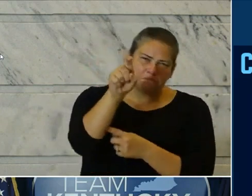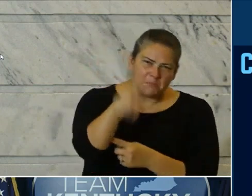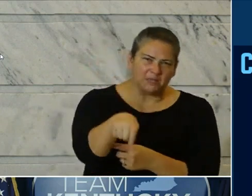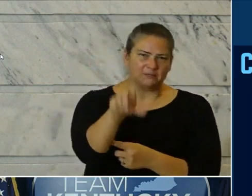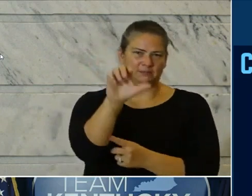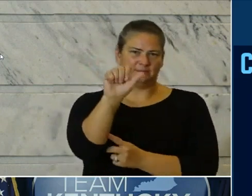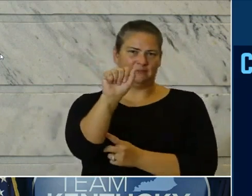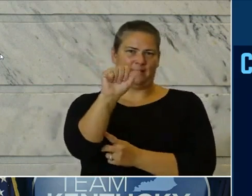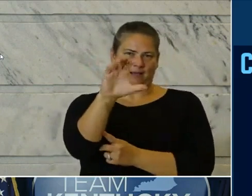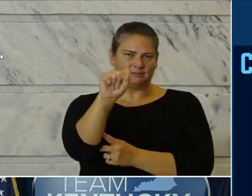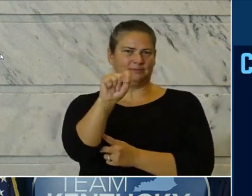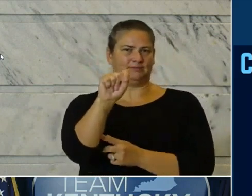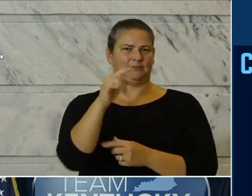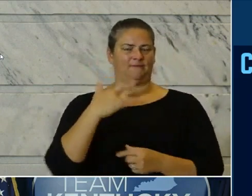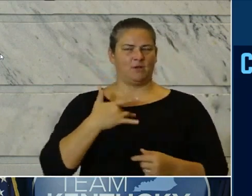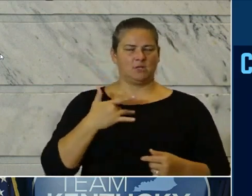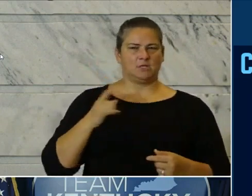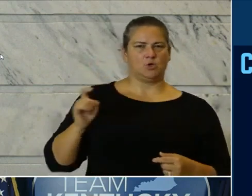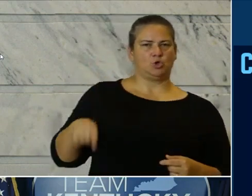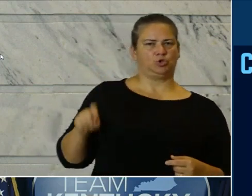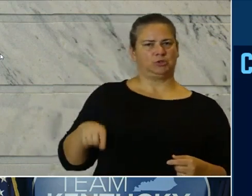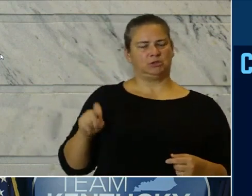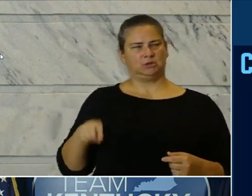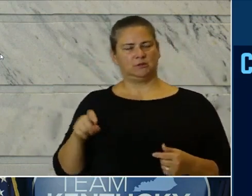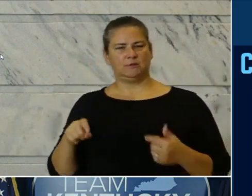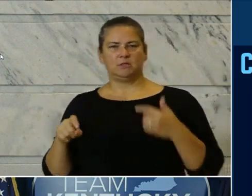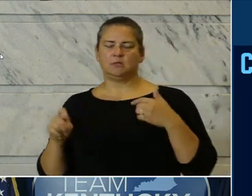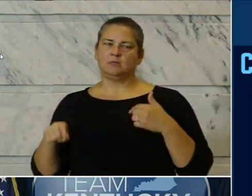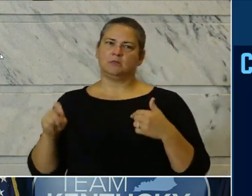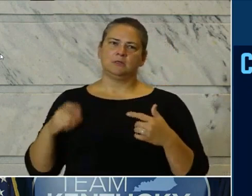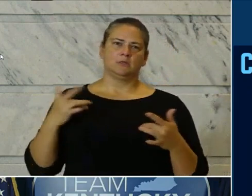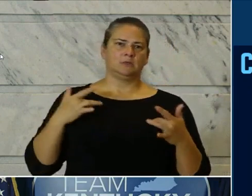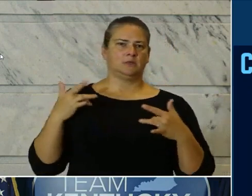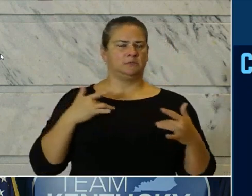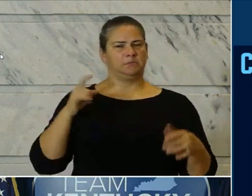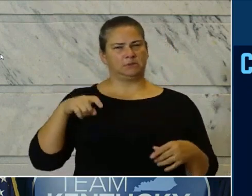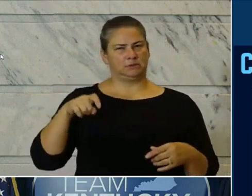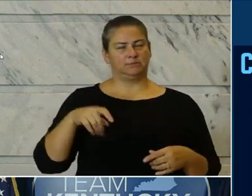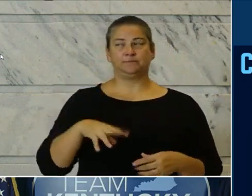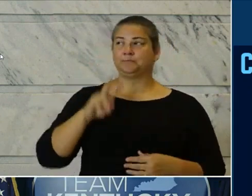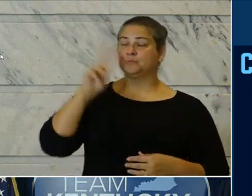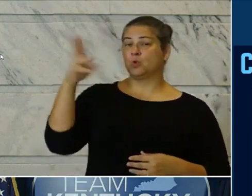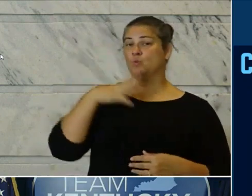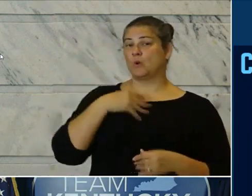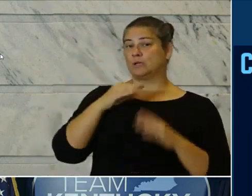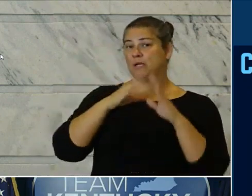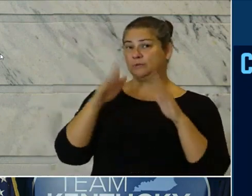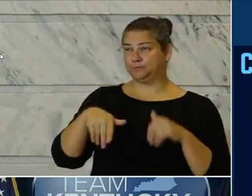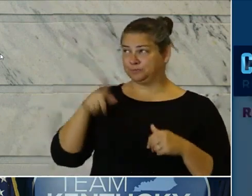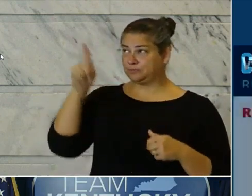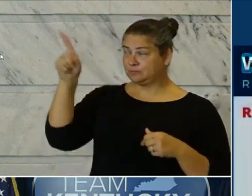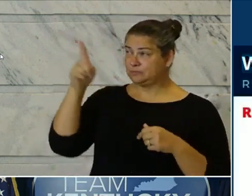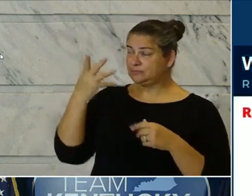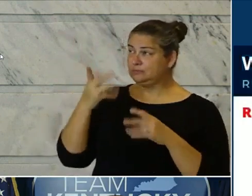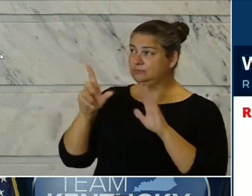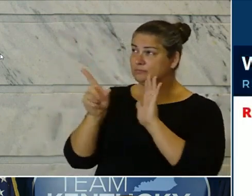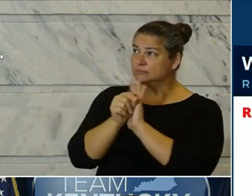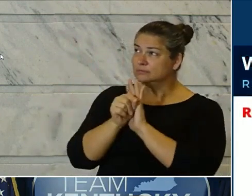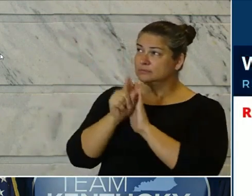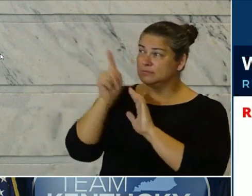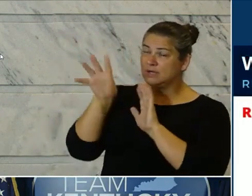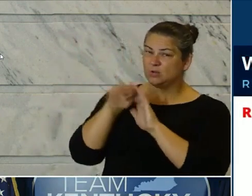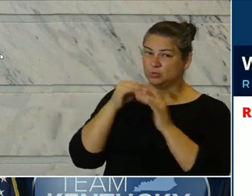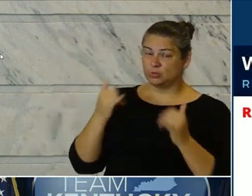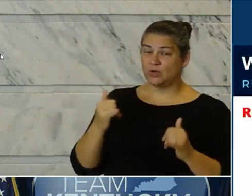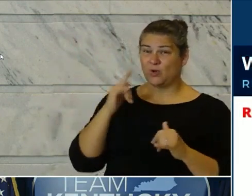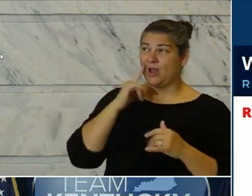urgency. We look at the White House report, which came out today. We had been pleased in the weeks before to